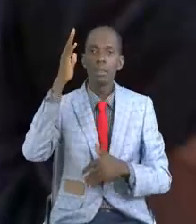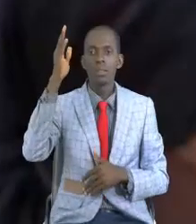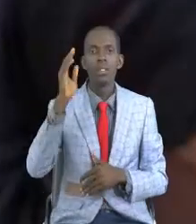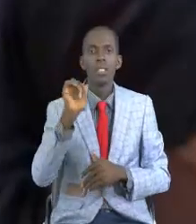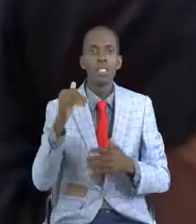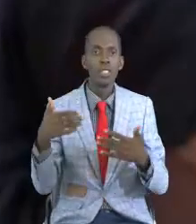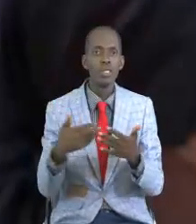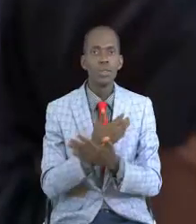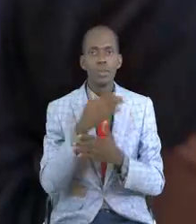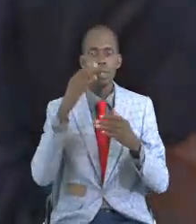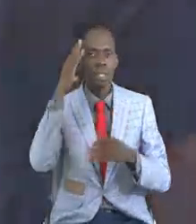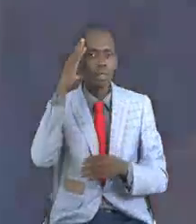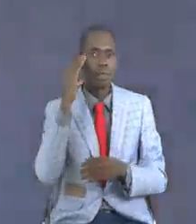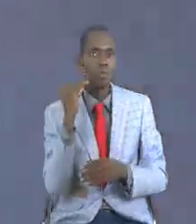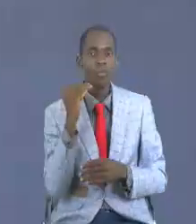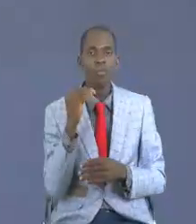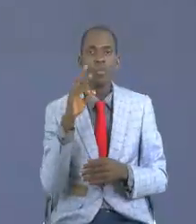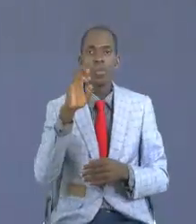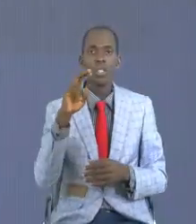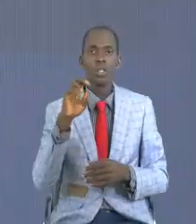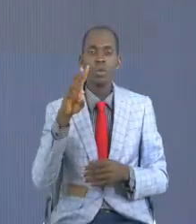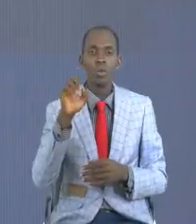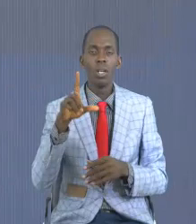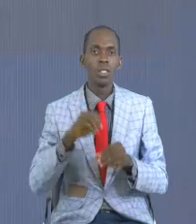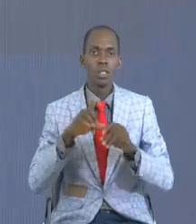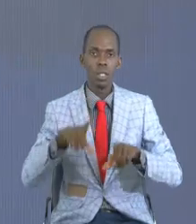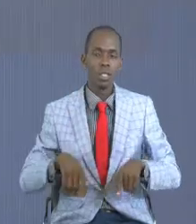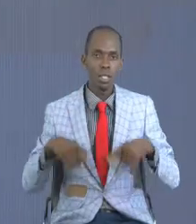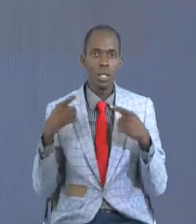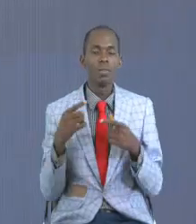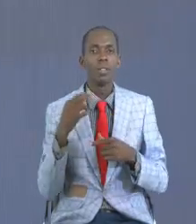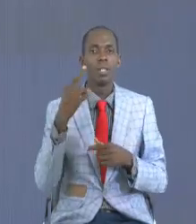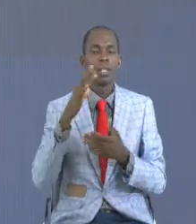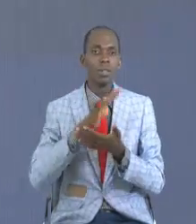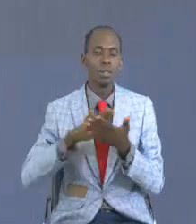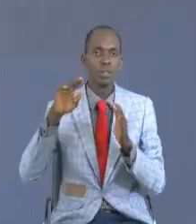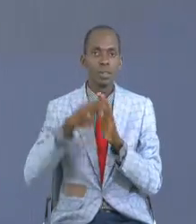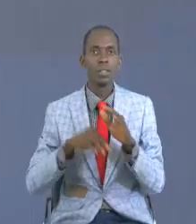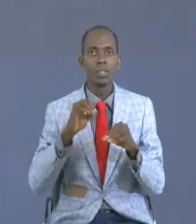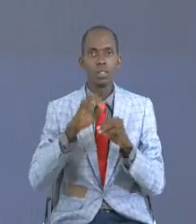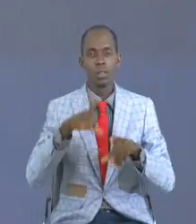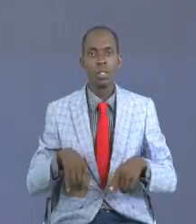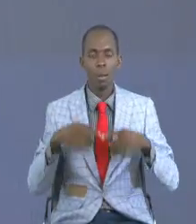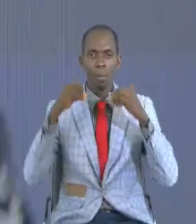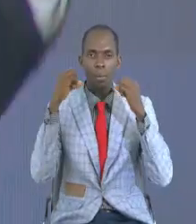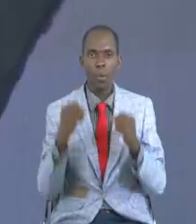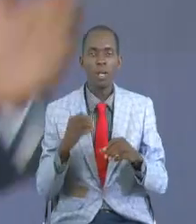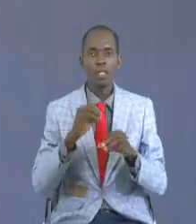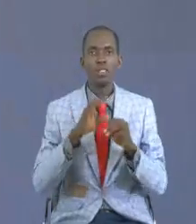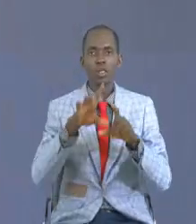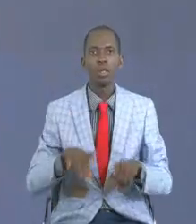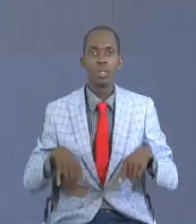experience. Renewal in your life. Righteousness in your life. Power in your life.